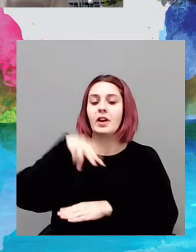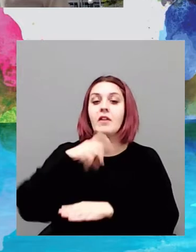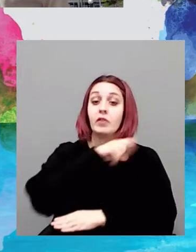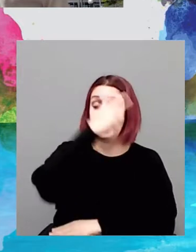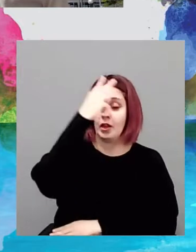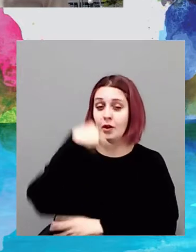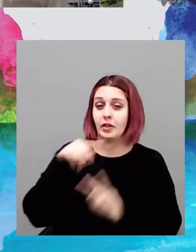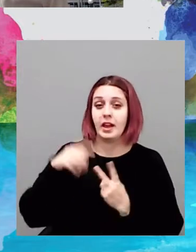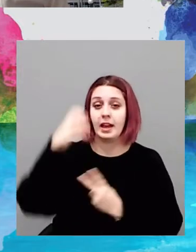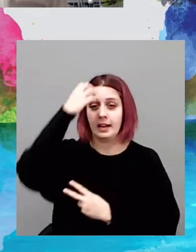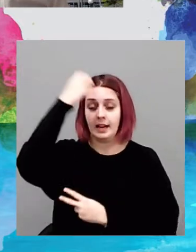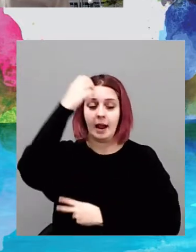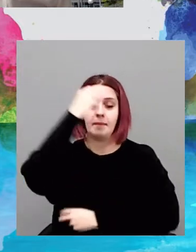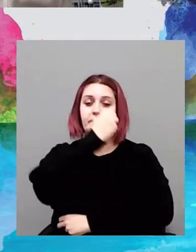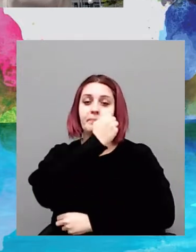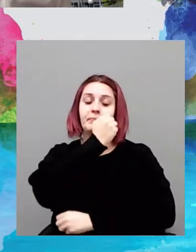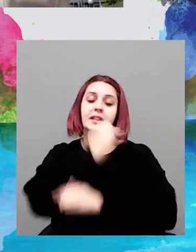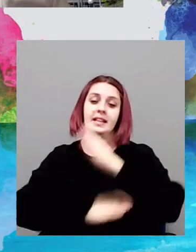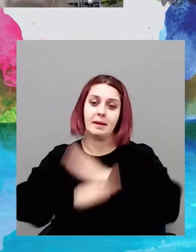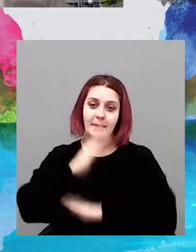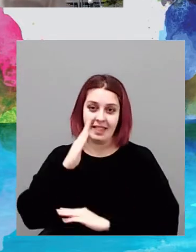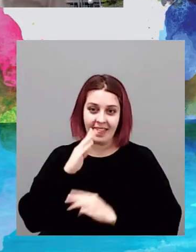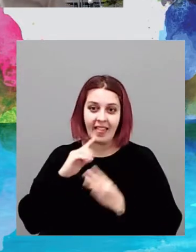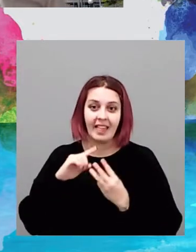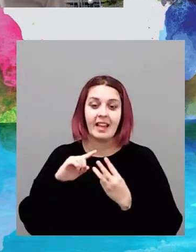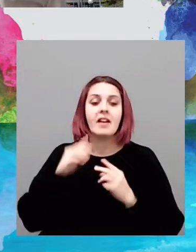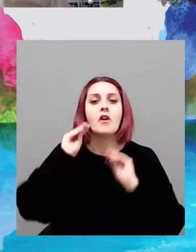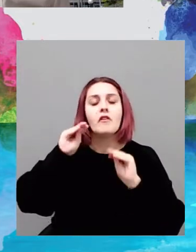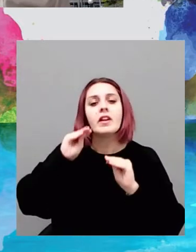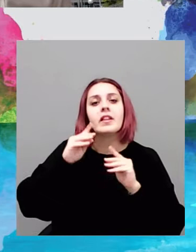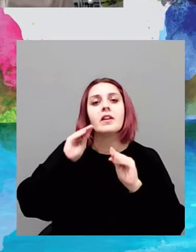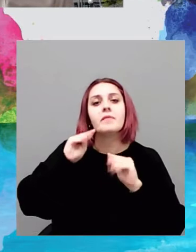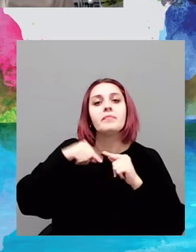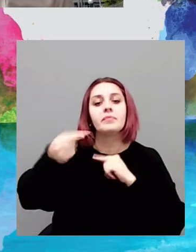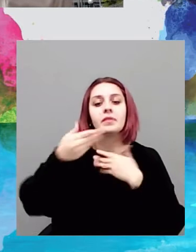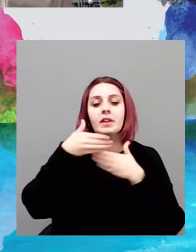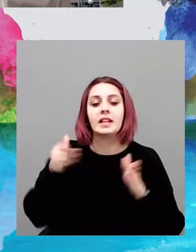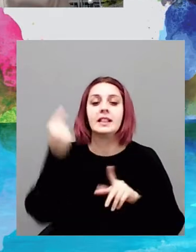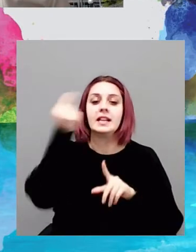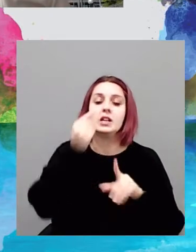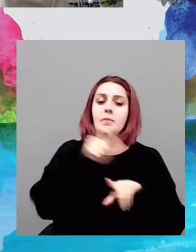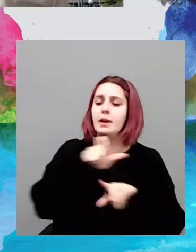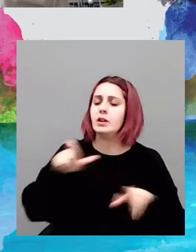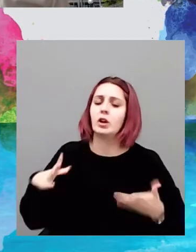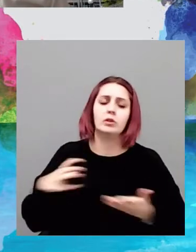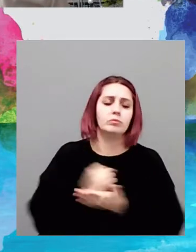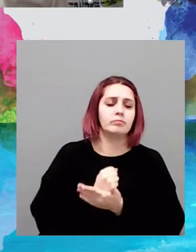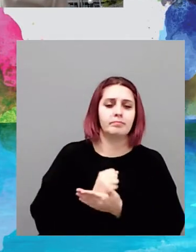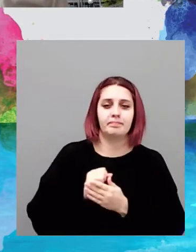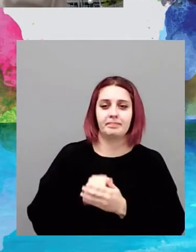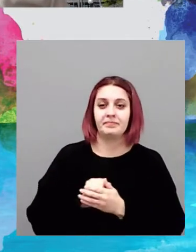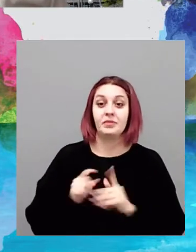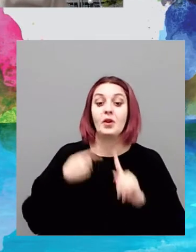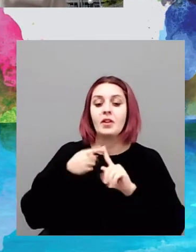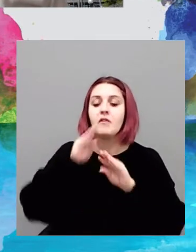by the Onte Foundation on disability. It offers open online training for